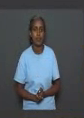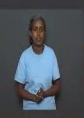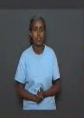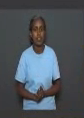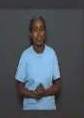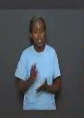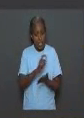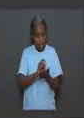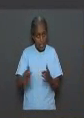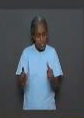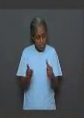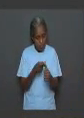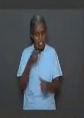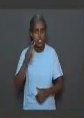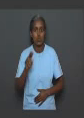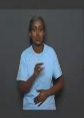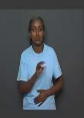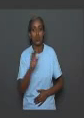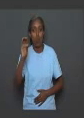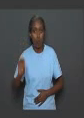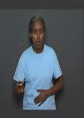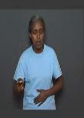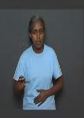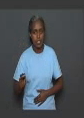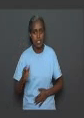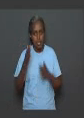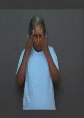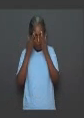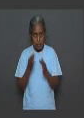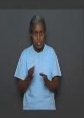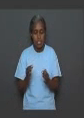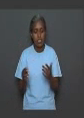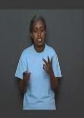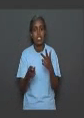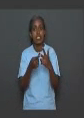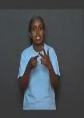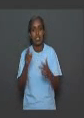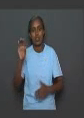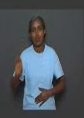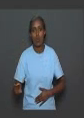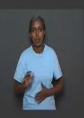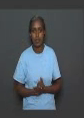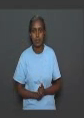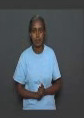Write the first 2 columns beside the 3rd column.